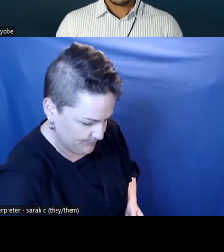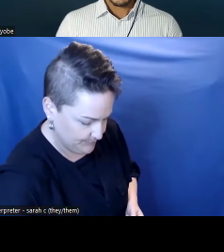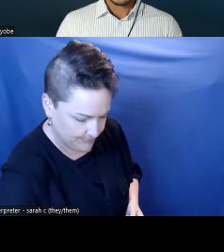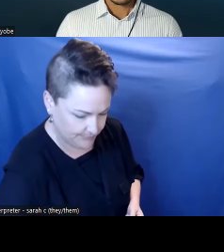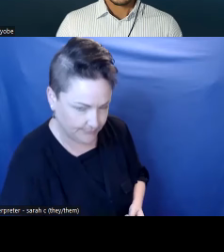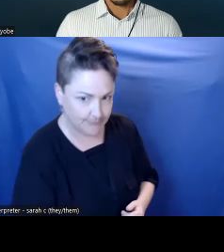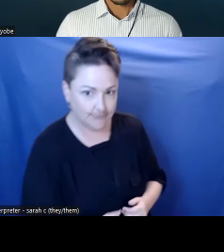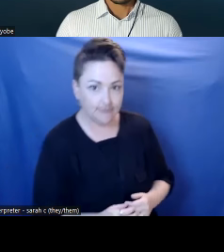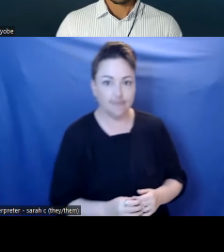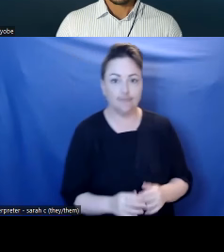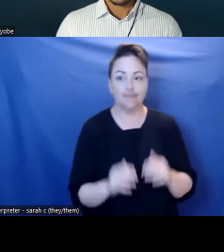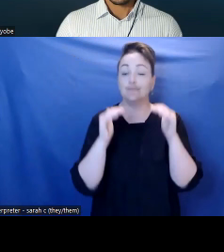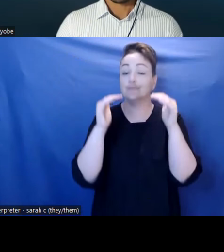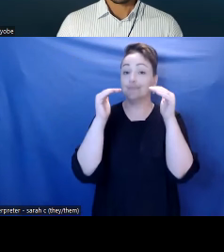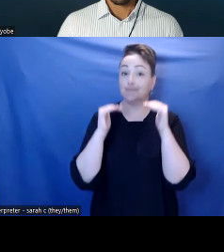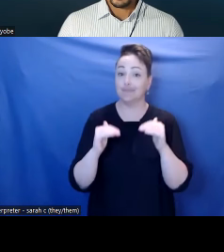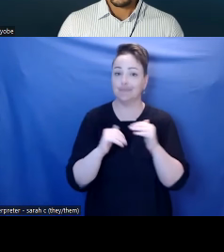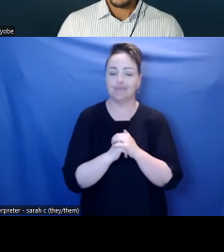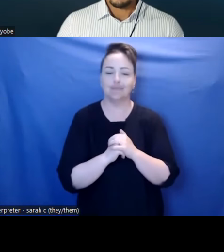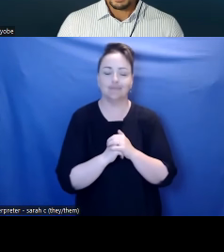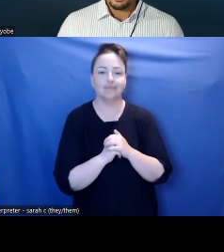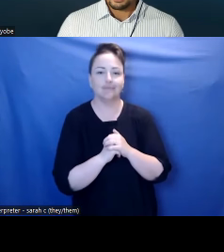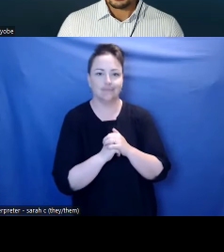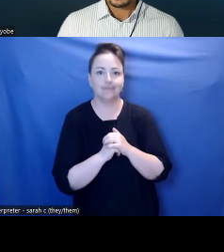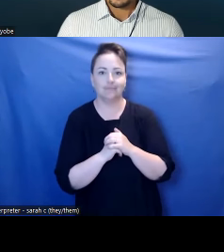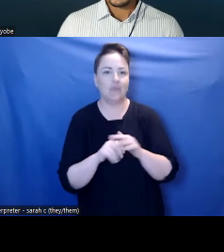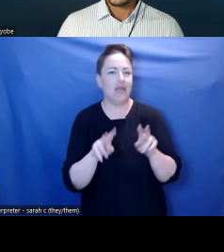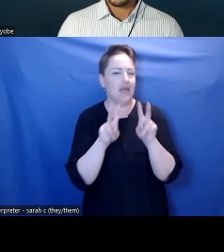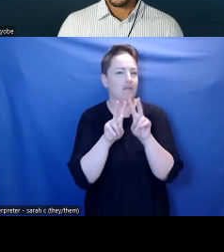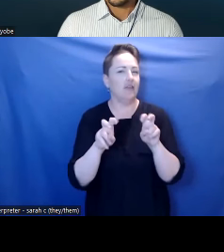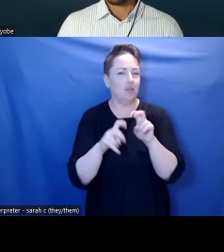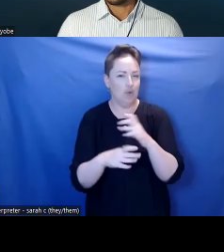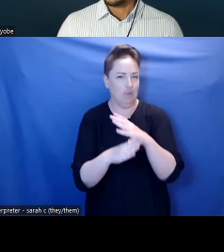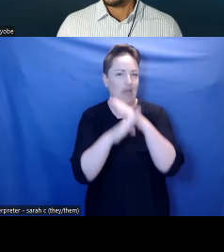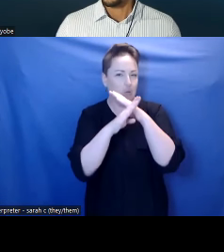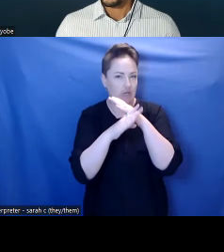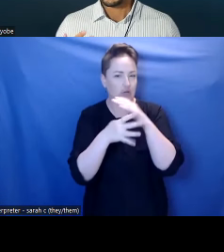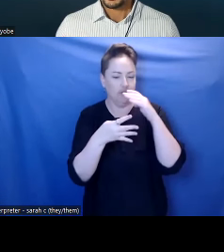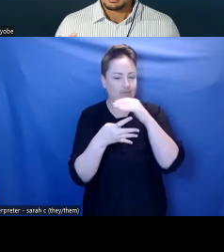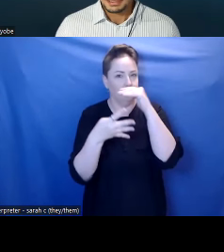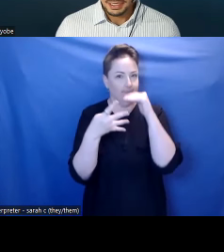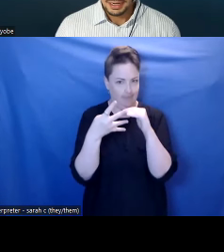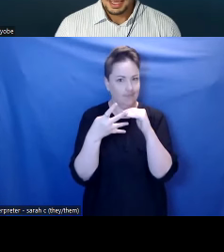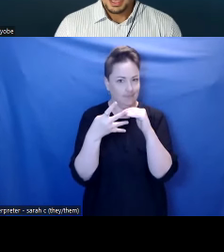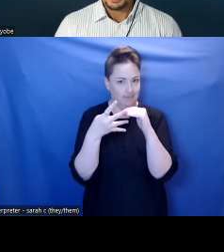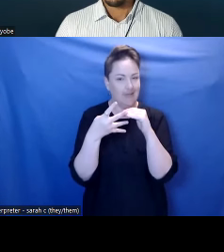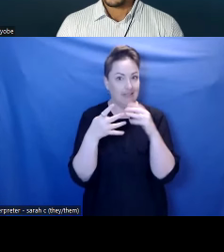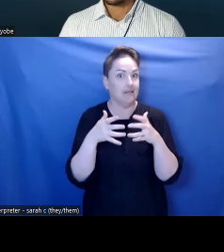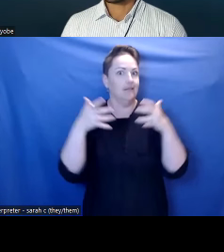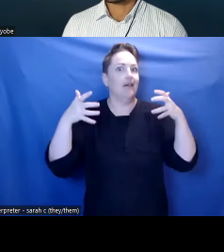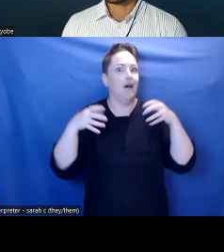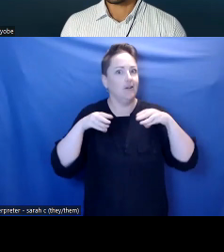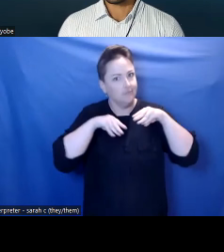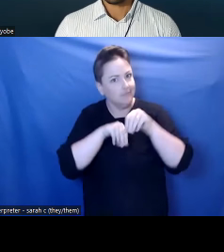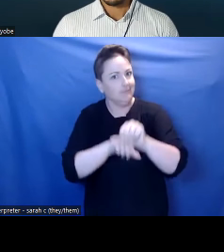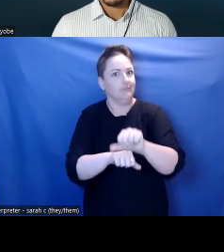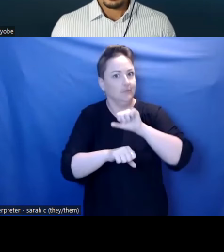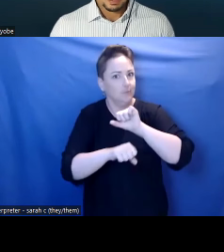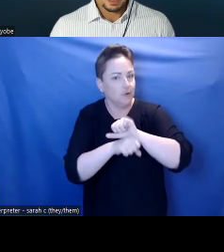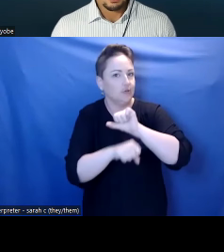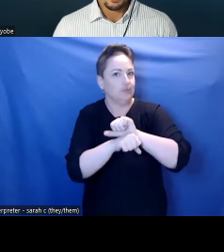And then the next step in the toolkit is to evaluate barriers. So this is where a lot of the work comes in. And barriers